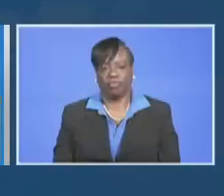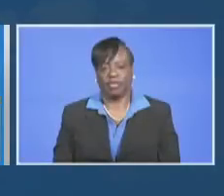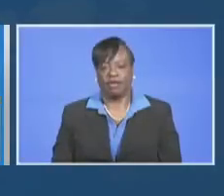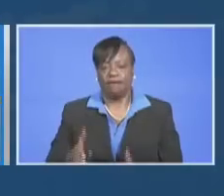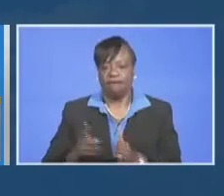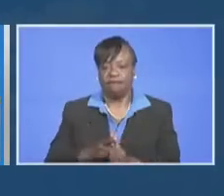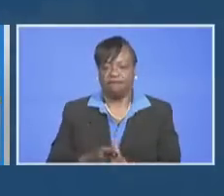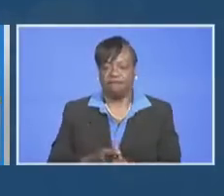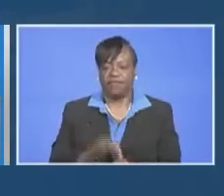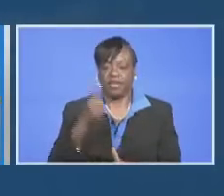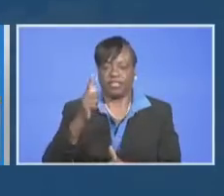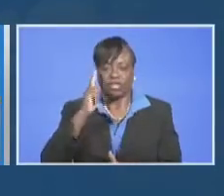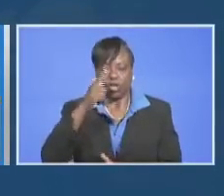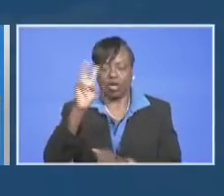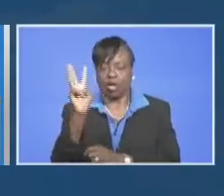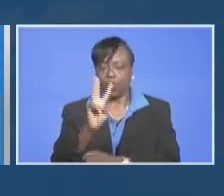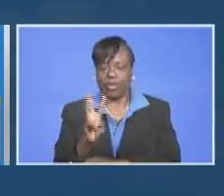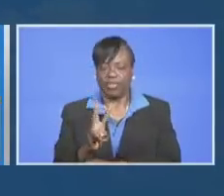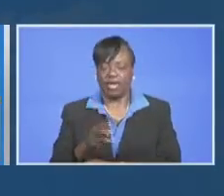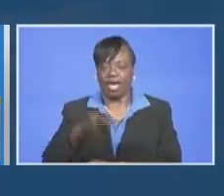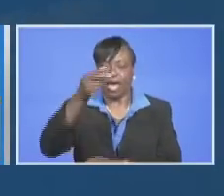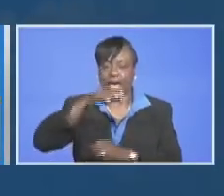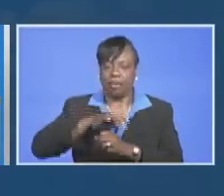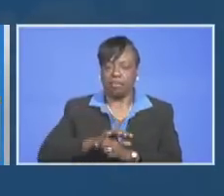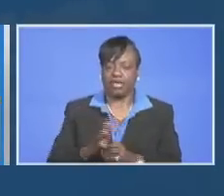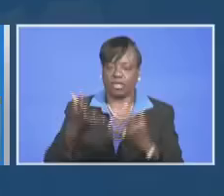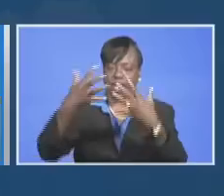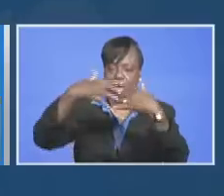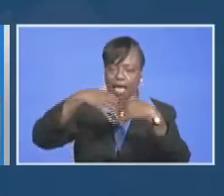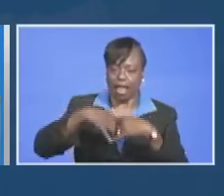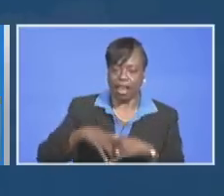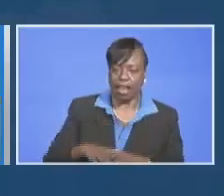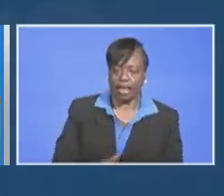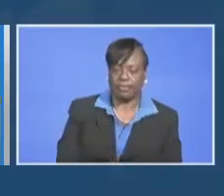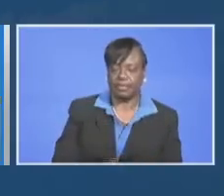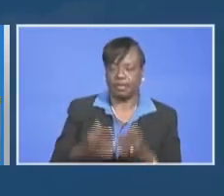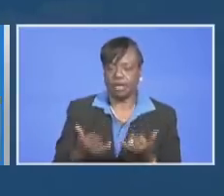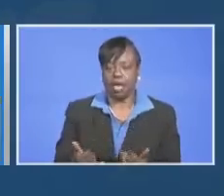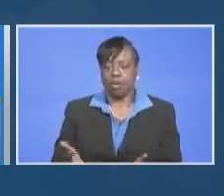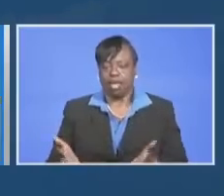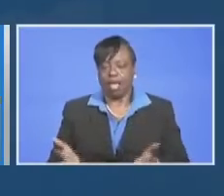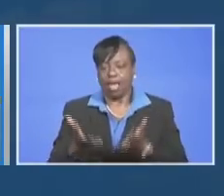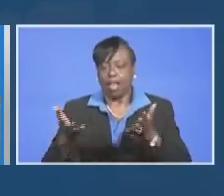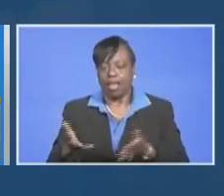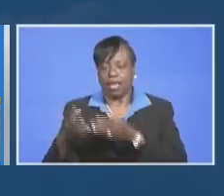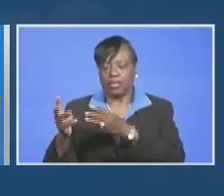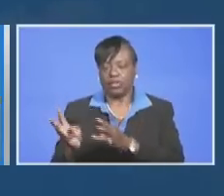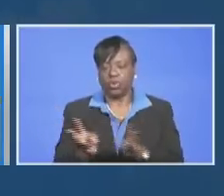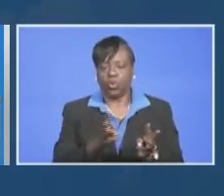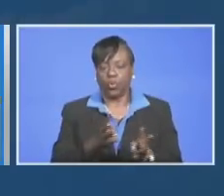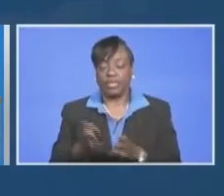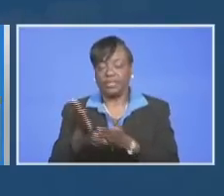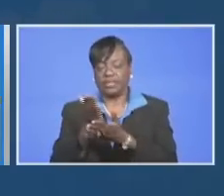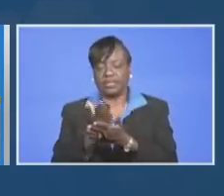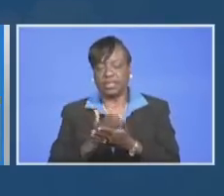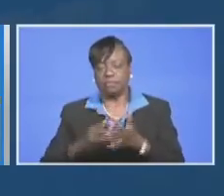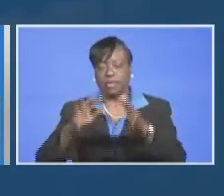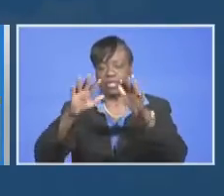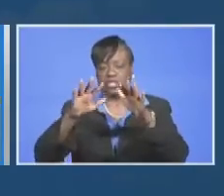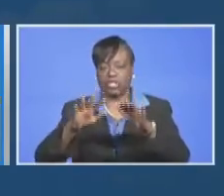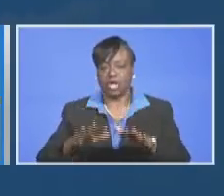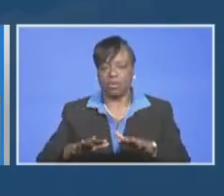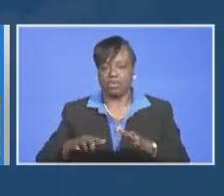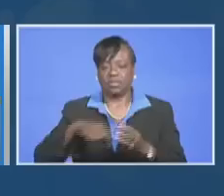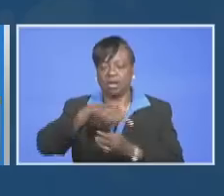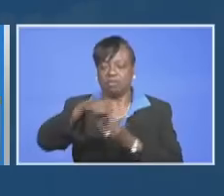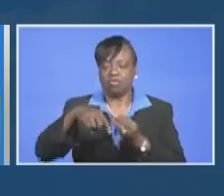In our first look at weather, that high pressure has collapsed, resulting in very light winds, but we still have some residual showers lurking around the northwest